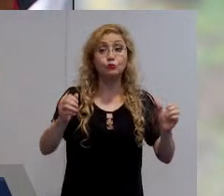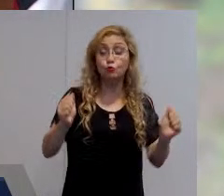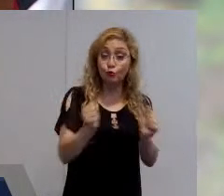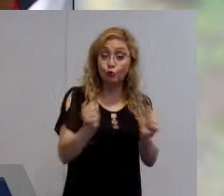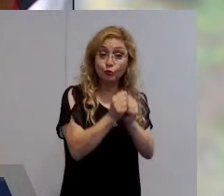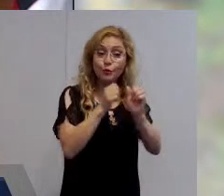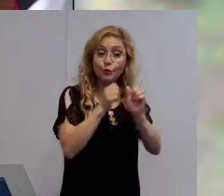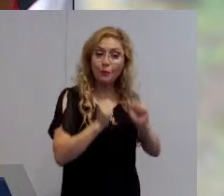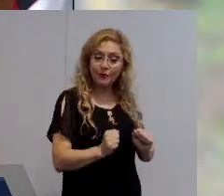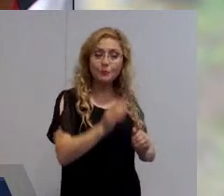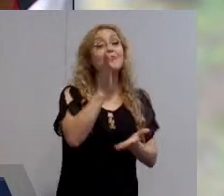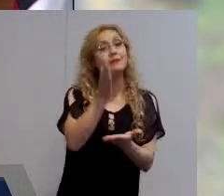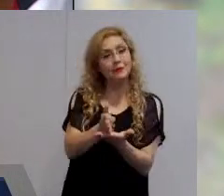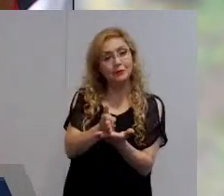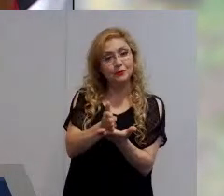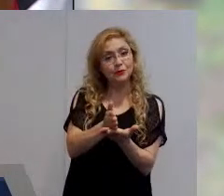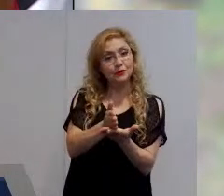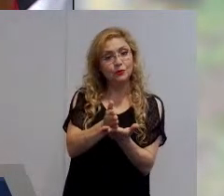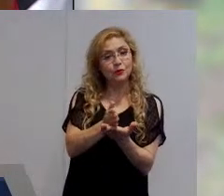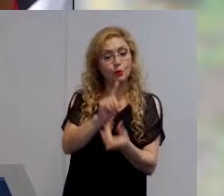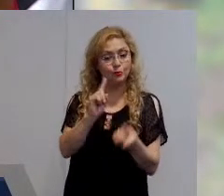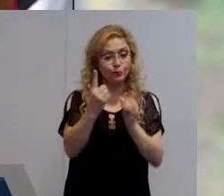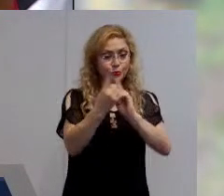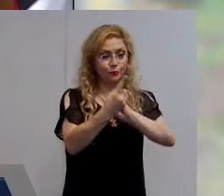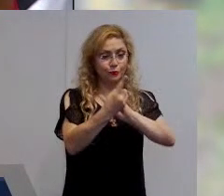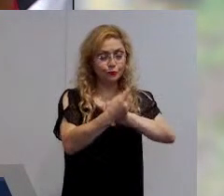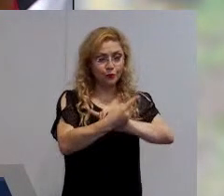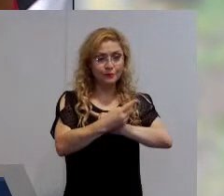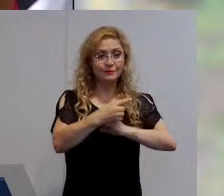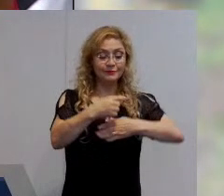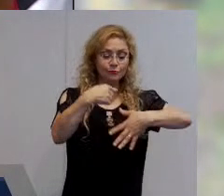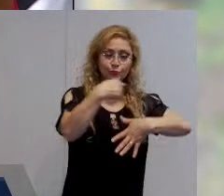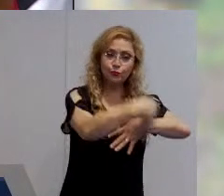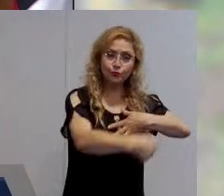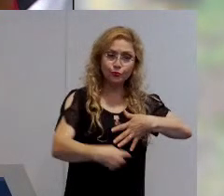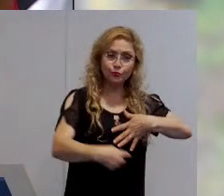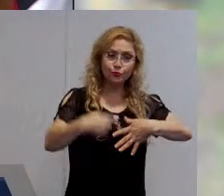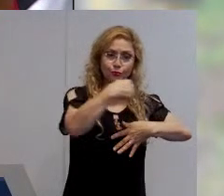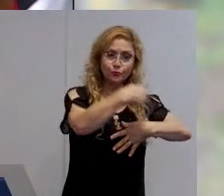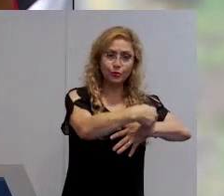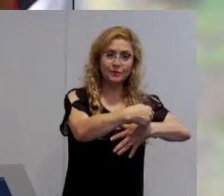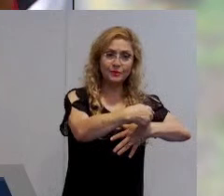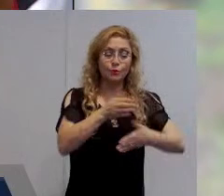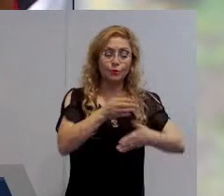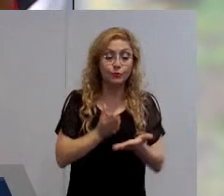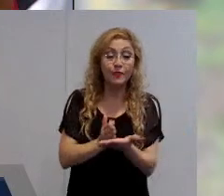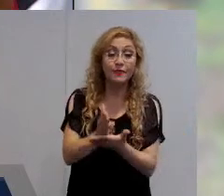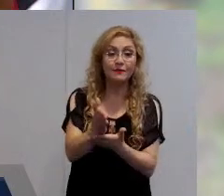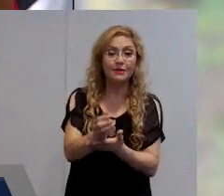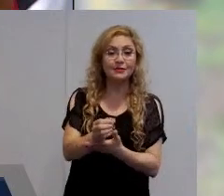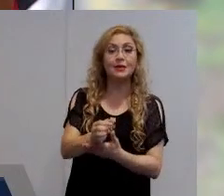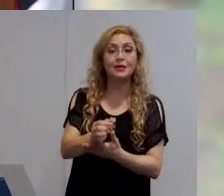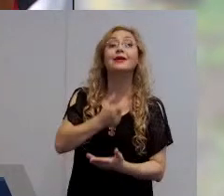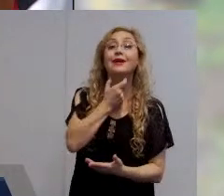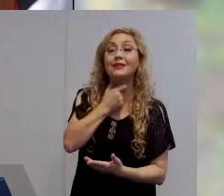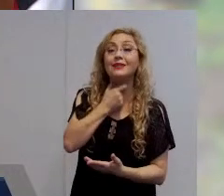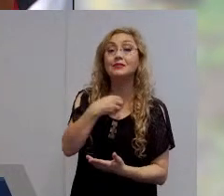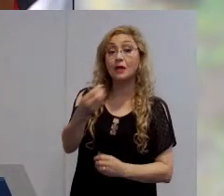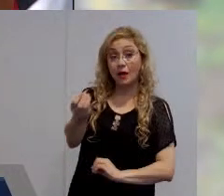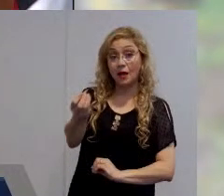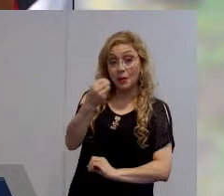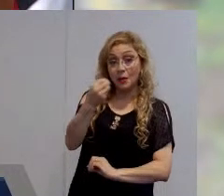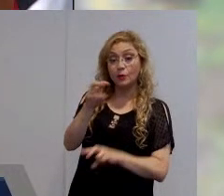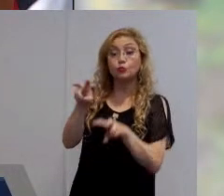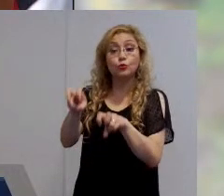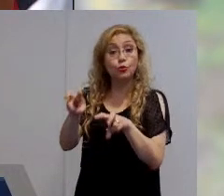together we may and must transform our region through ensuring food,